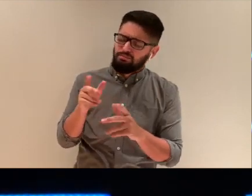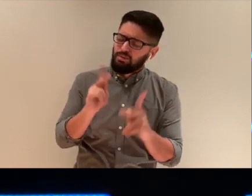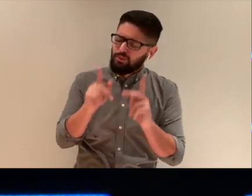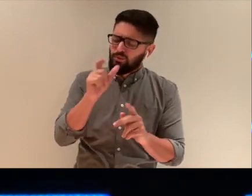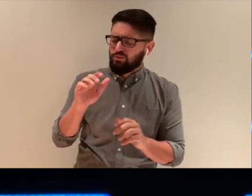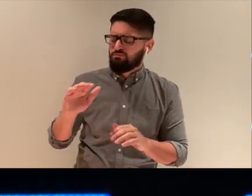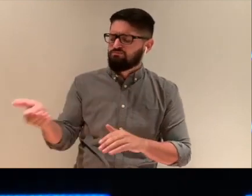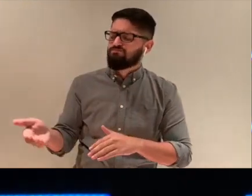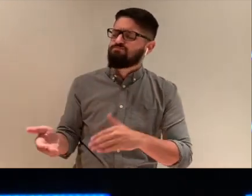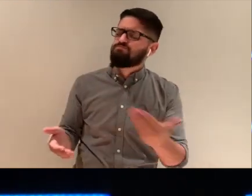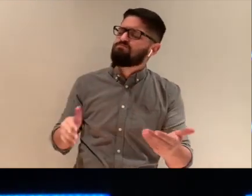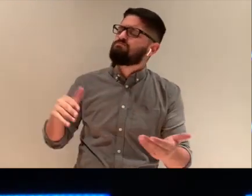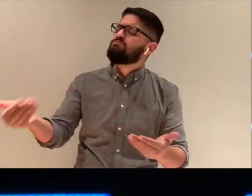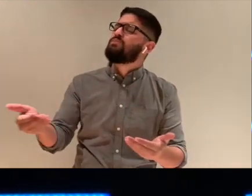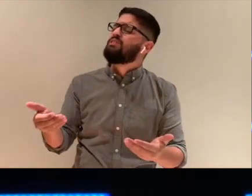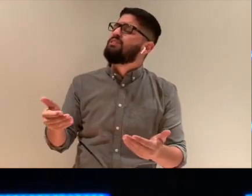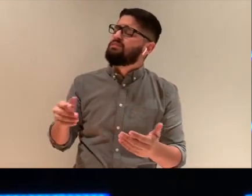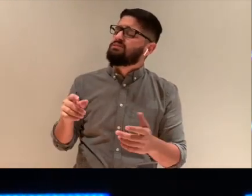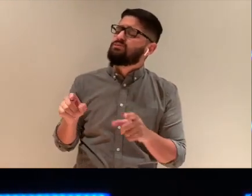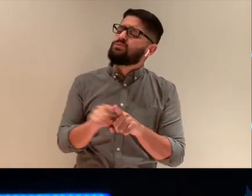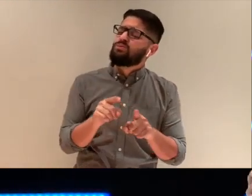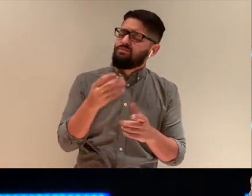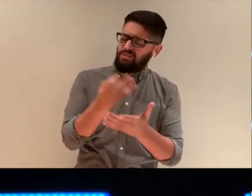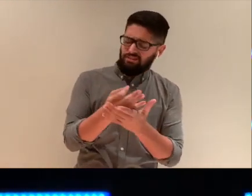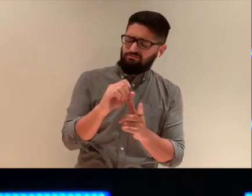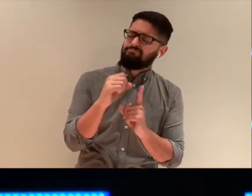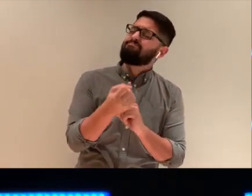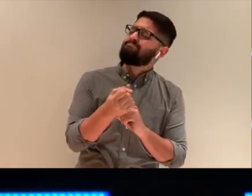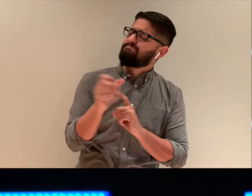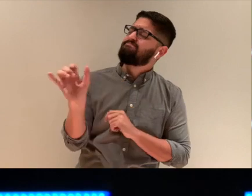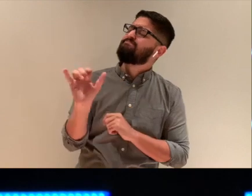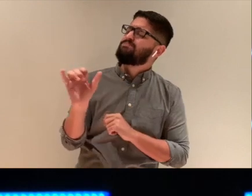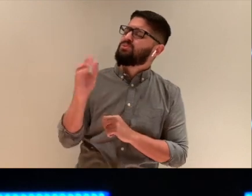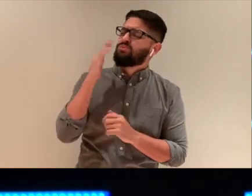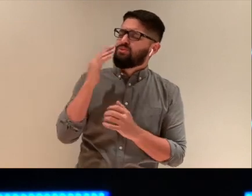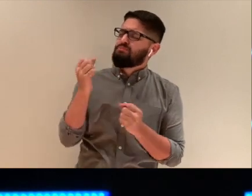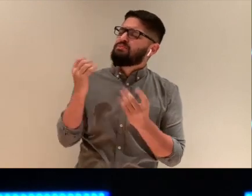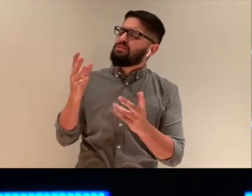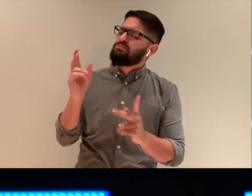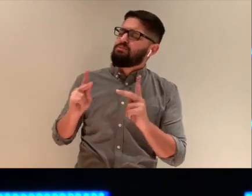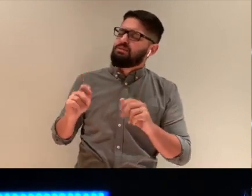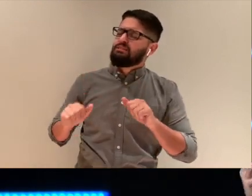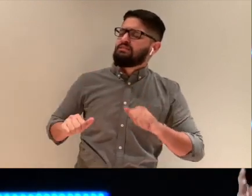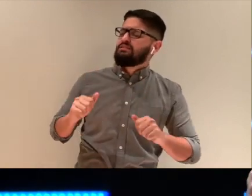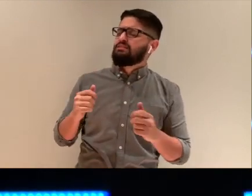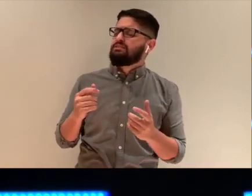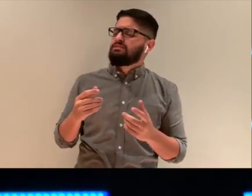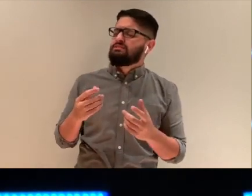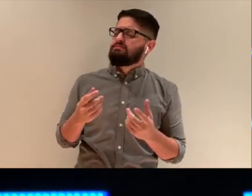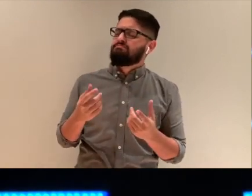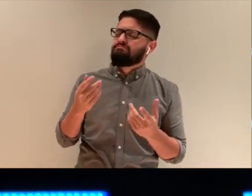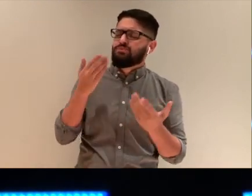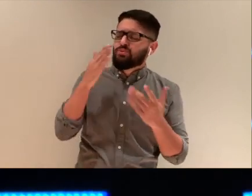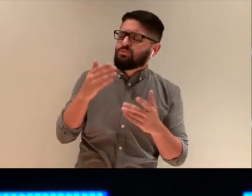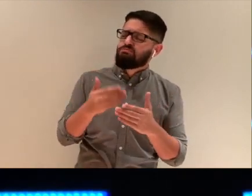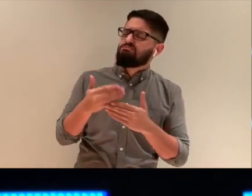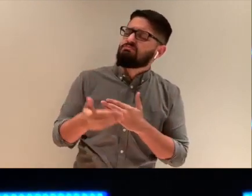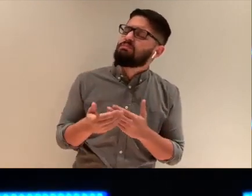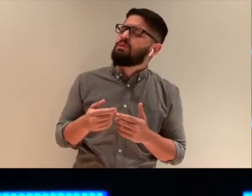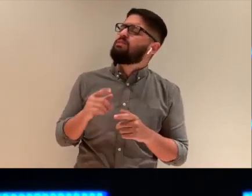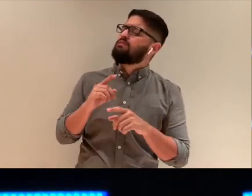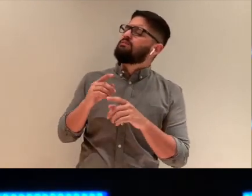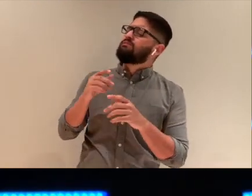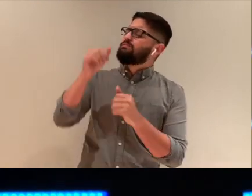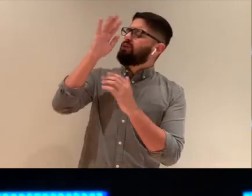people as well, Lord, as the financial situation, Lord. We know that there's a lot of instability, but Father, we know that we can come